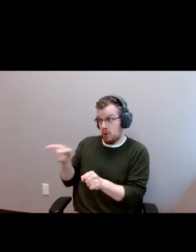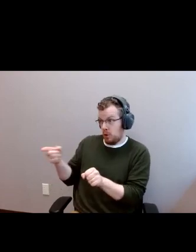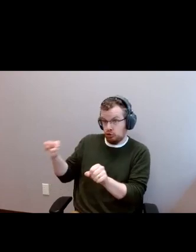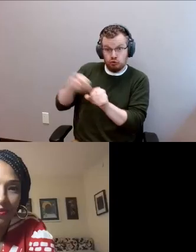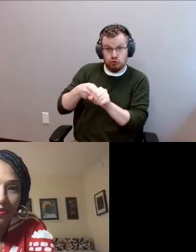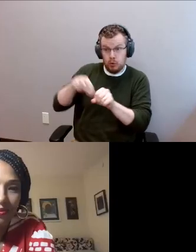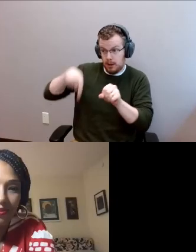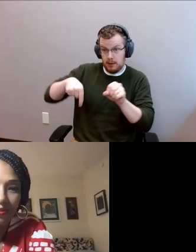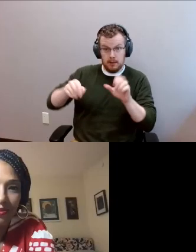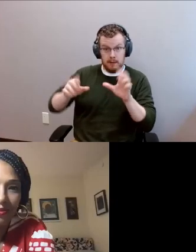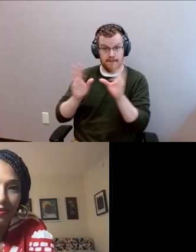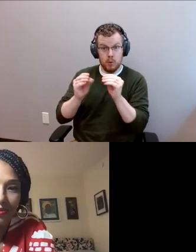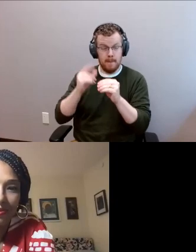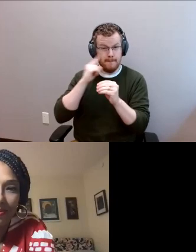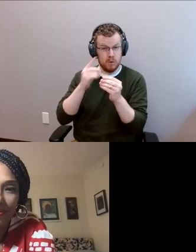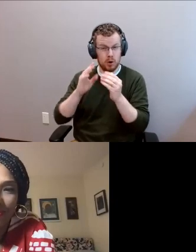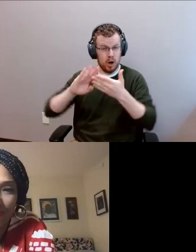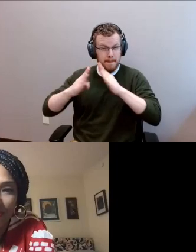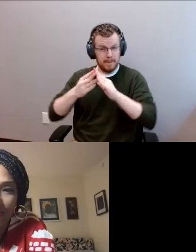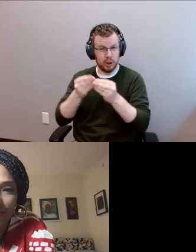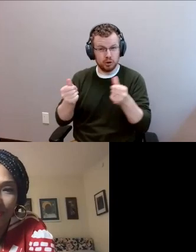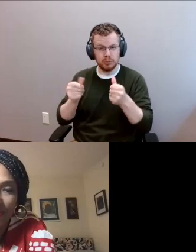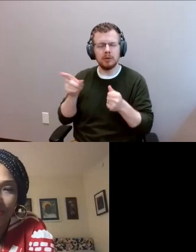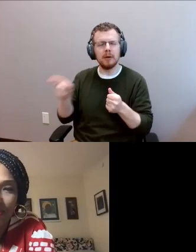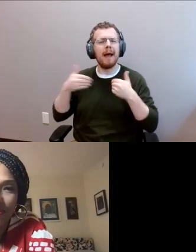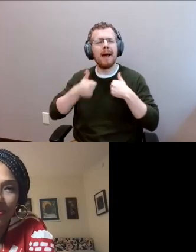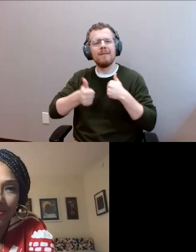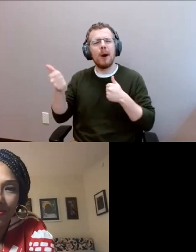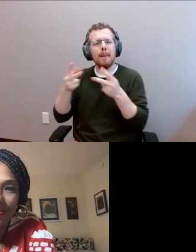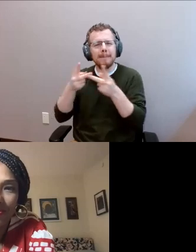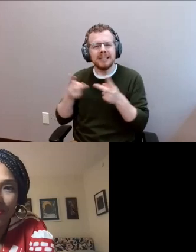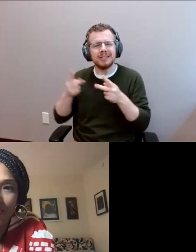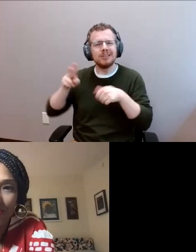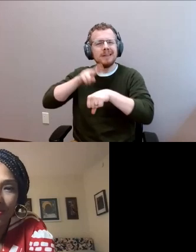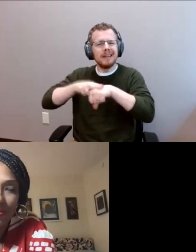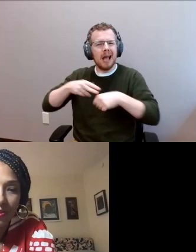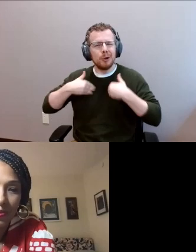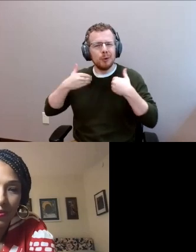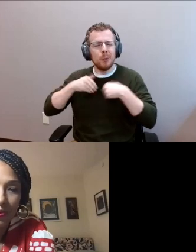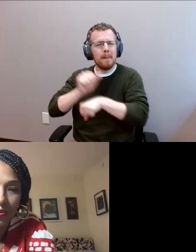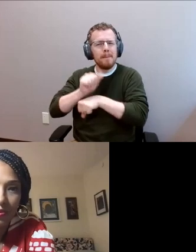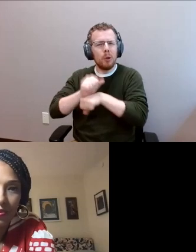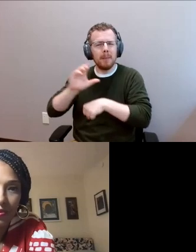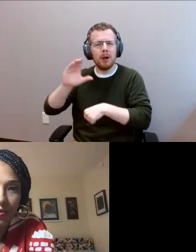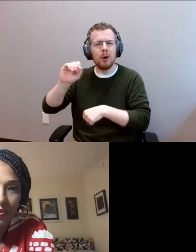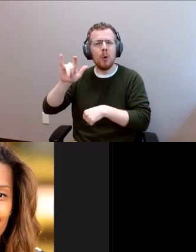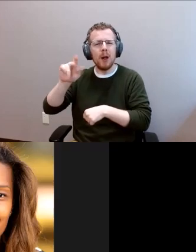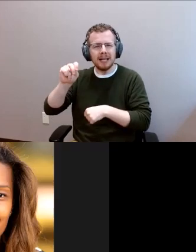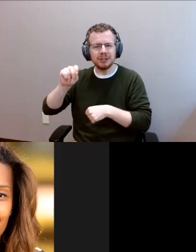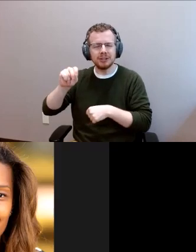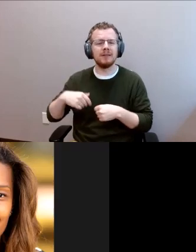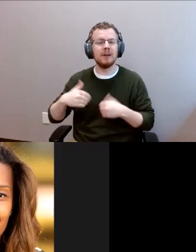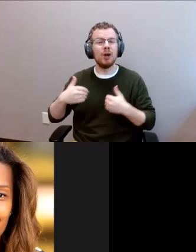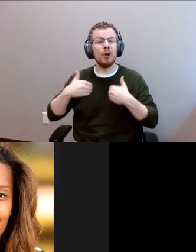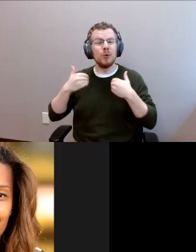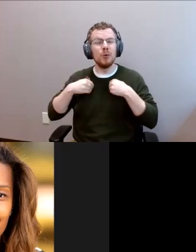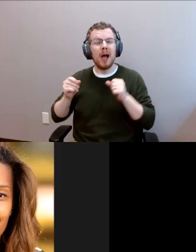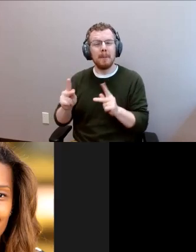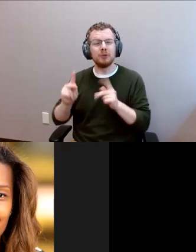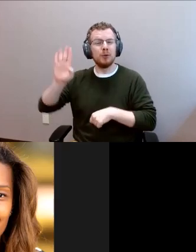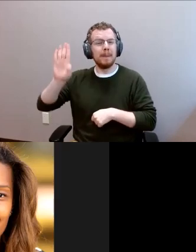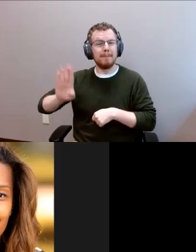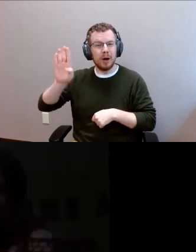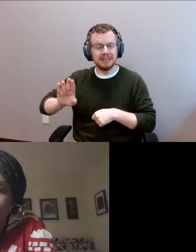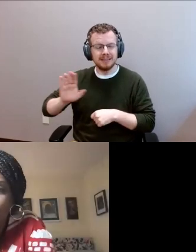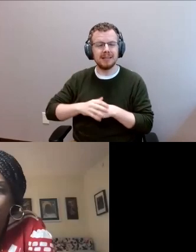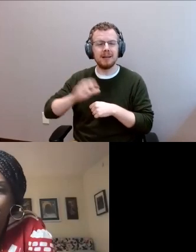for Community Solutions, Monique held positions at the National Youth Employment Coalition, Youth Opportunity Boston, and the